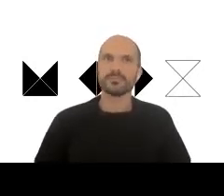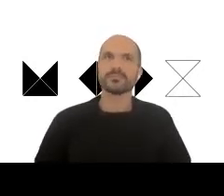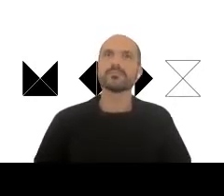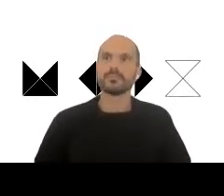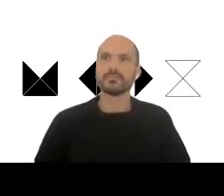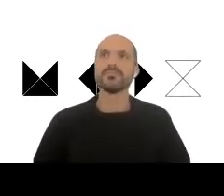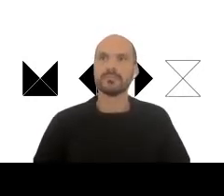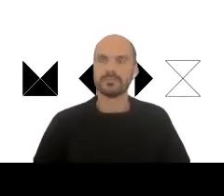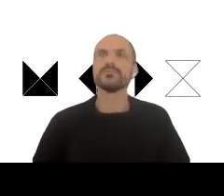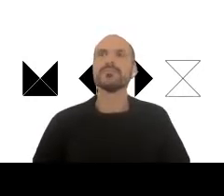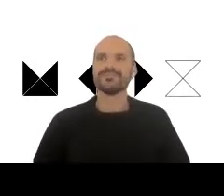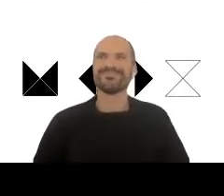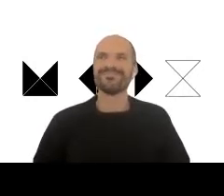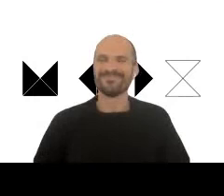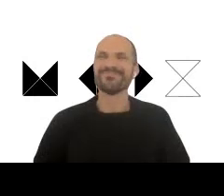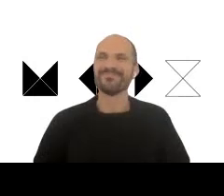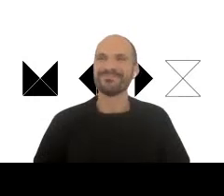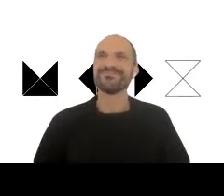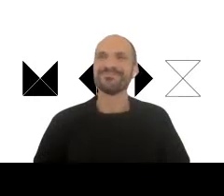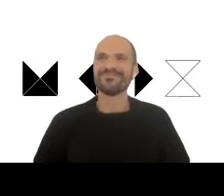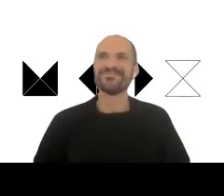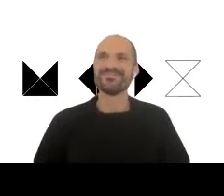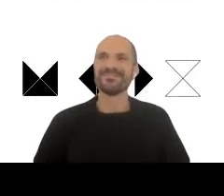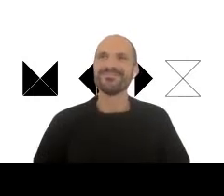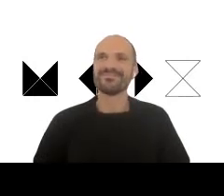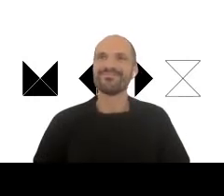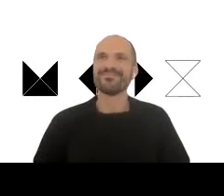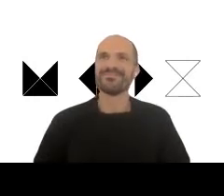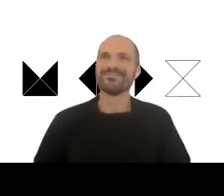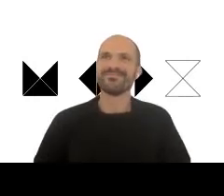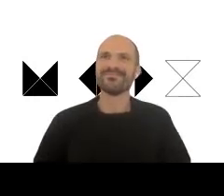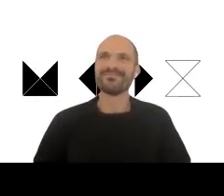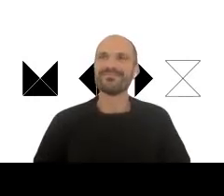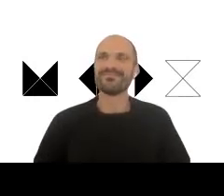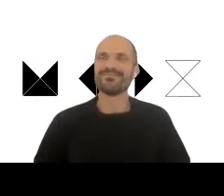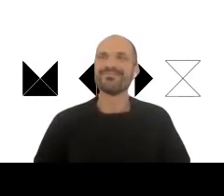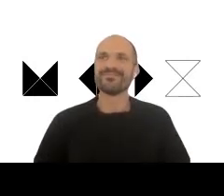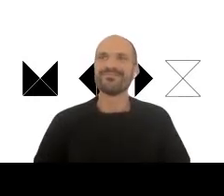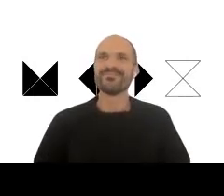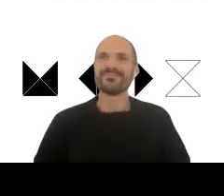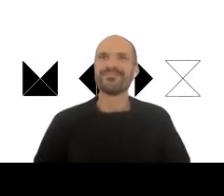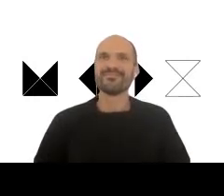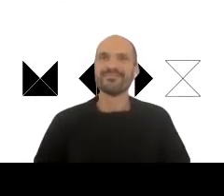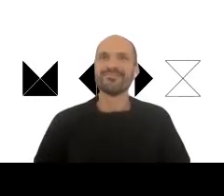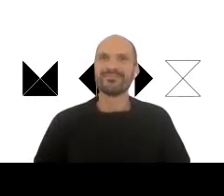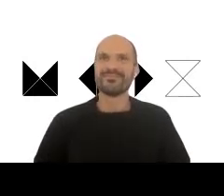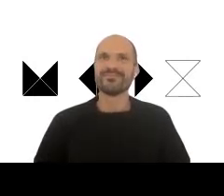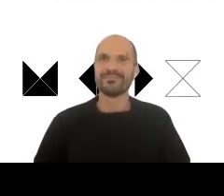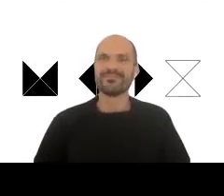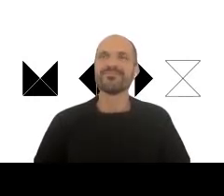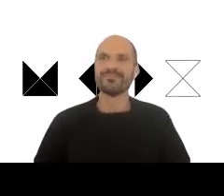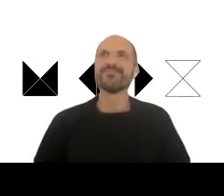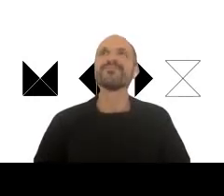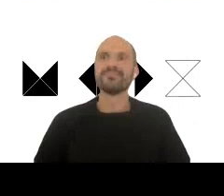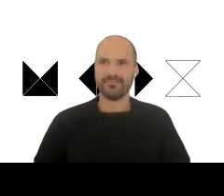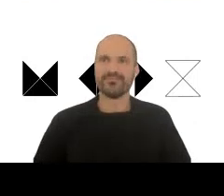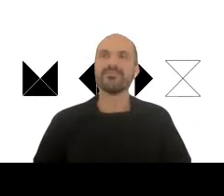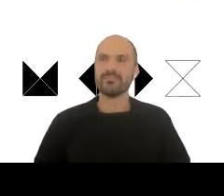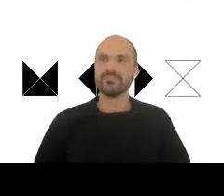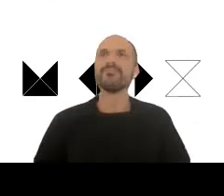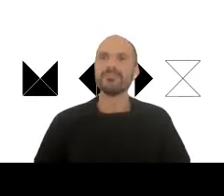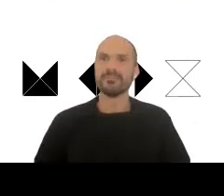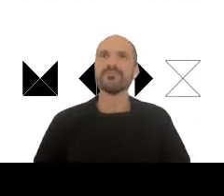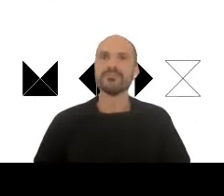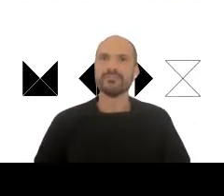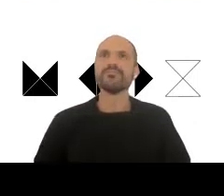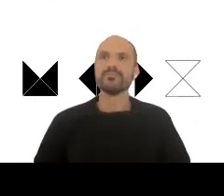and didn't work out so good in the end, but also to put on a circular economy and a green